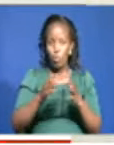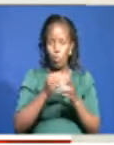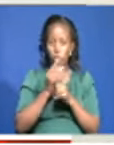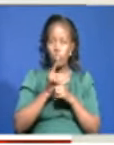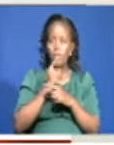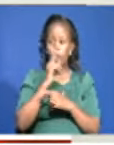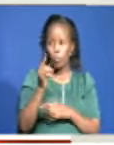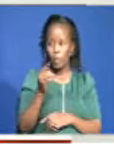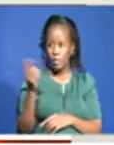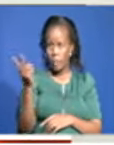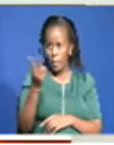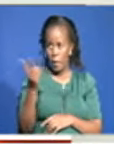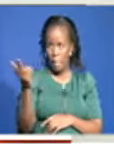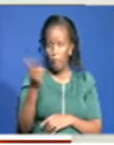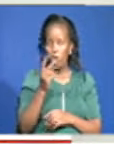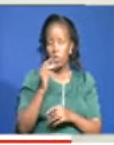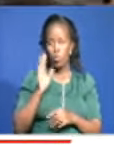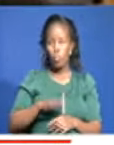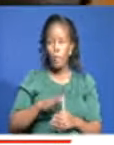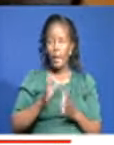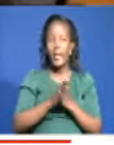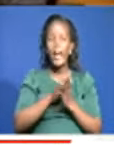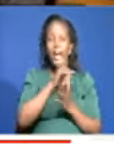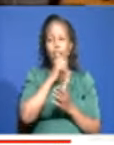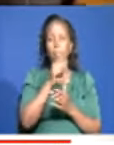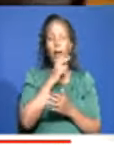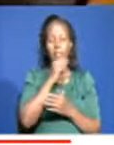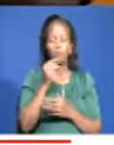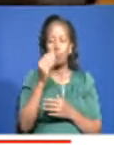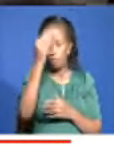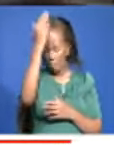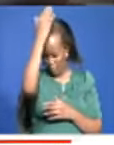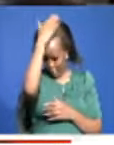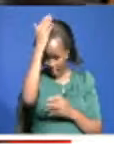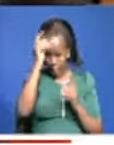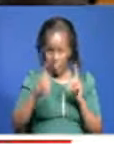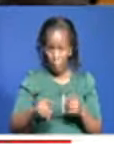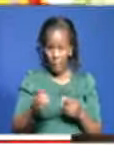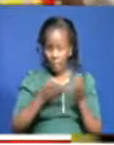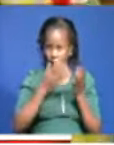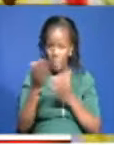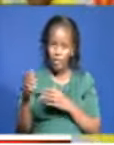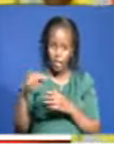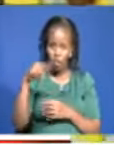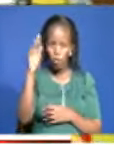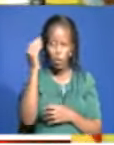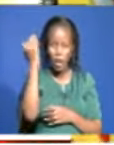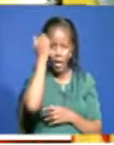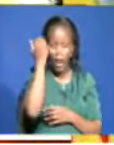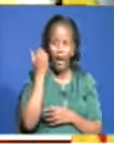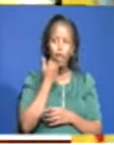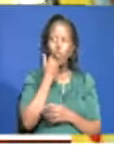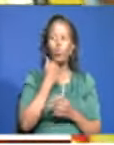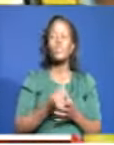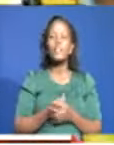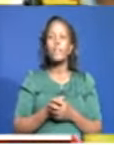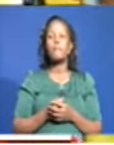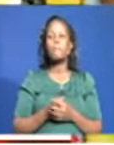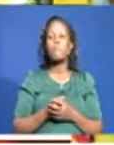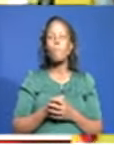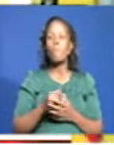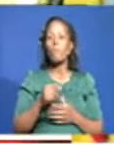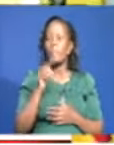co-accused, Maurice Mbuga, on Monday before the High Court to face the murder charges. Your Honor, those orders have